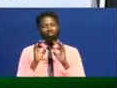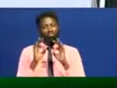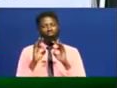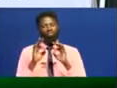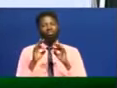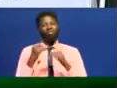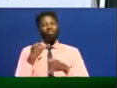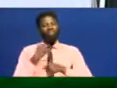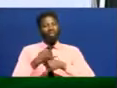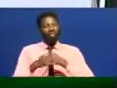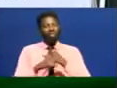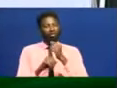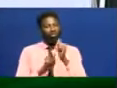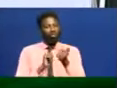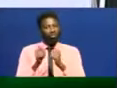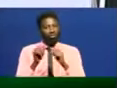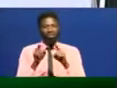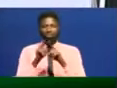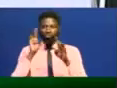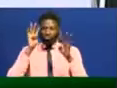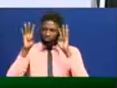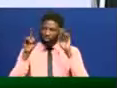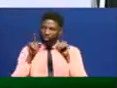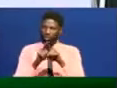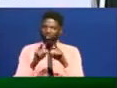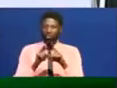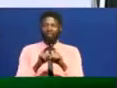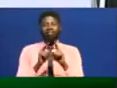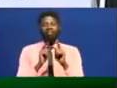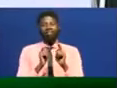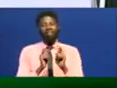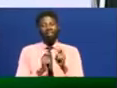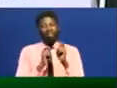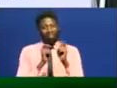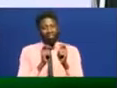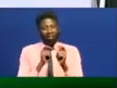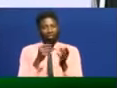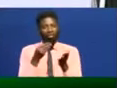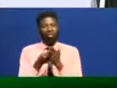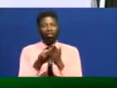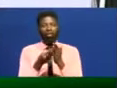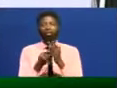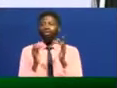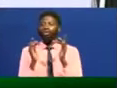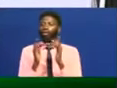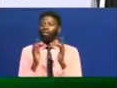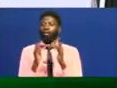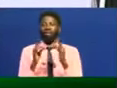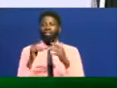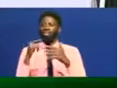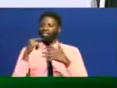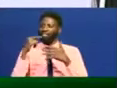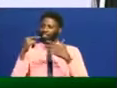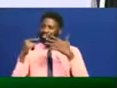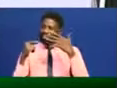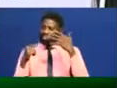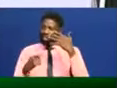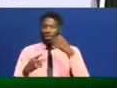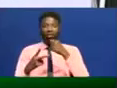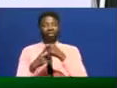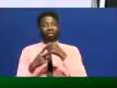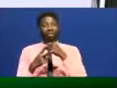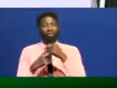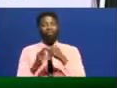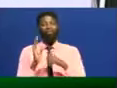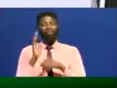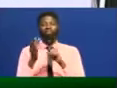their creatives, and delivering Talanta Hela online, all those 7 pillars of Talanta Hela will be delivered.